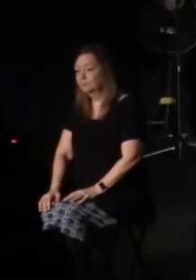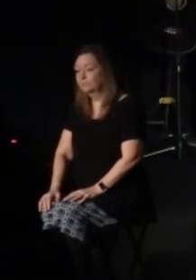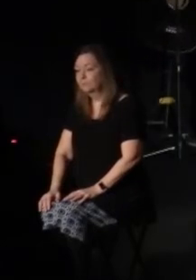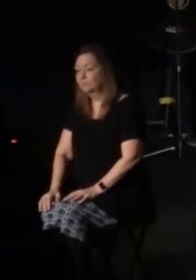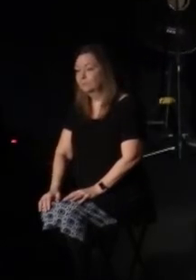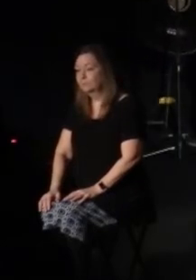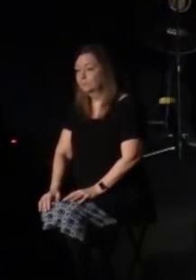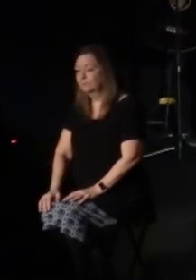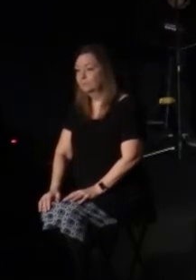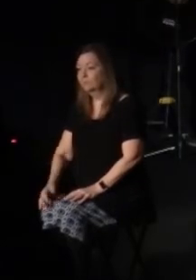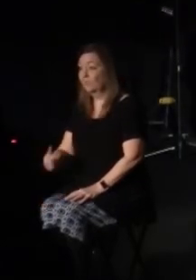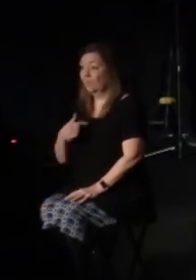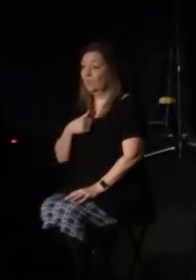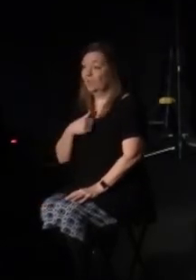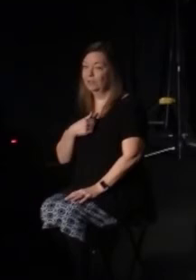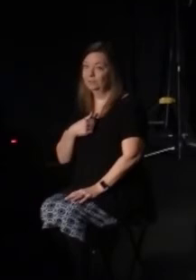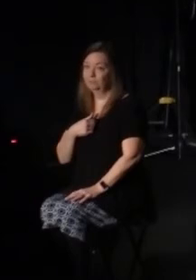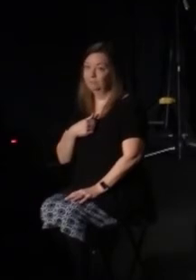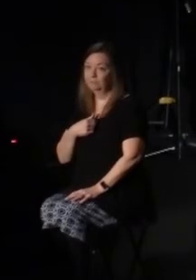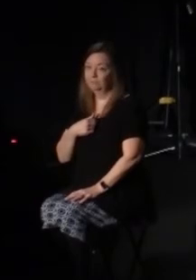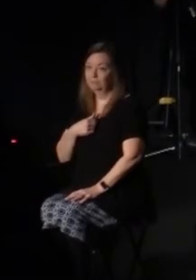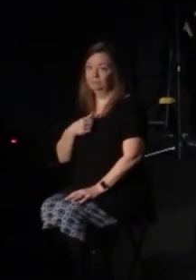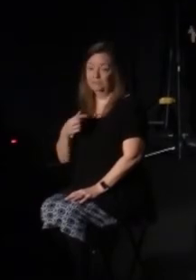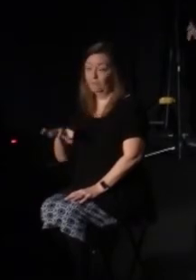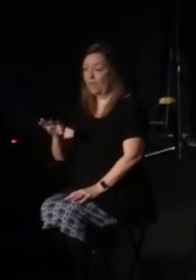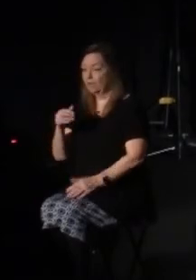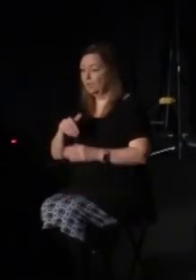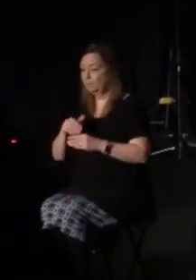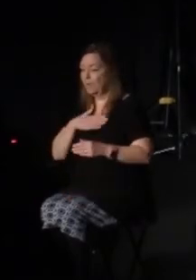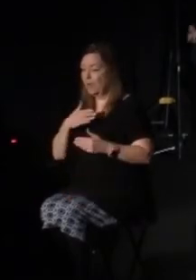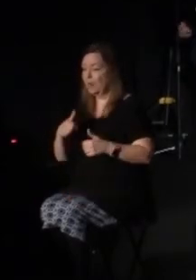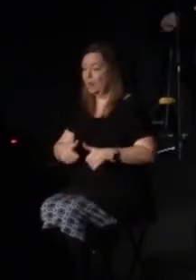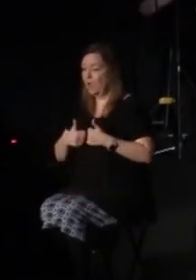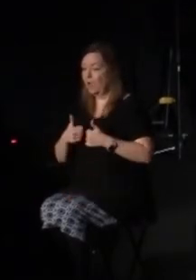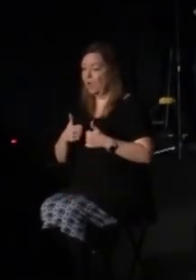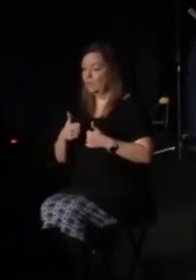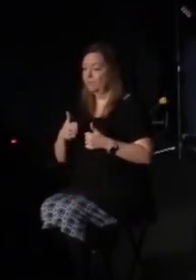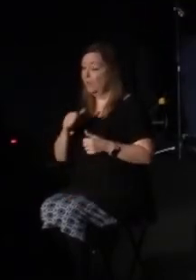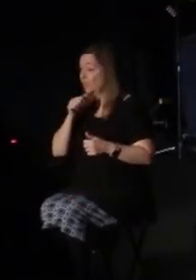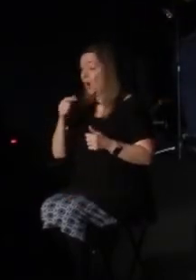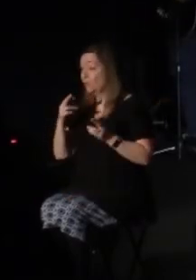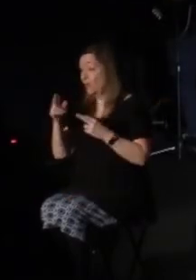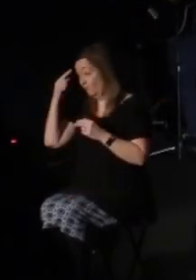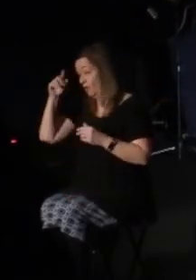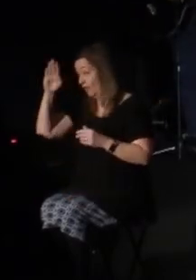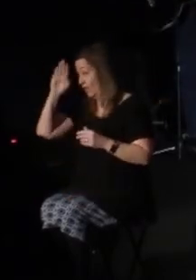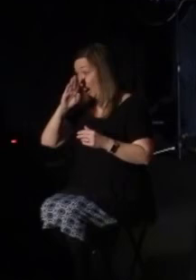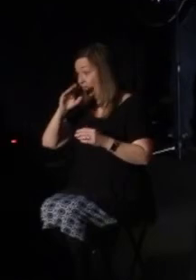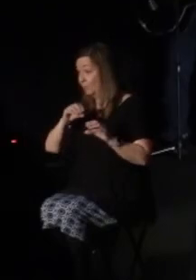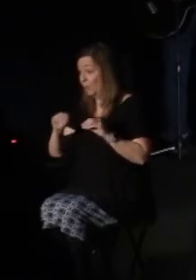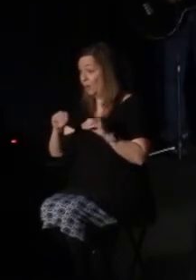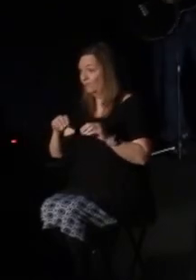place. And I've not only found that true in my life, the least expected time I thought God was going to move, he moves. The least